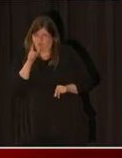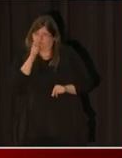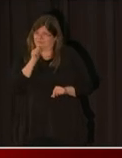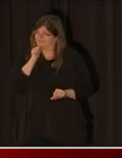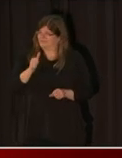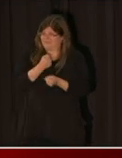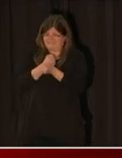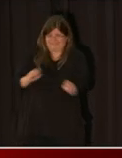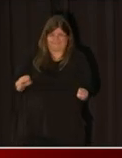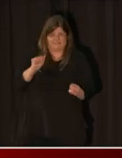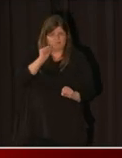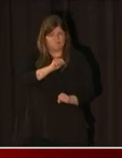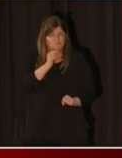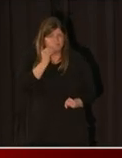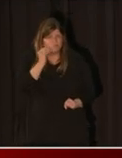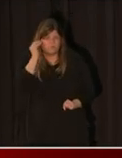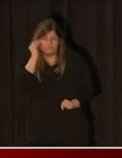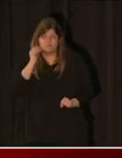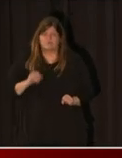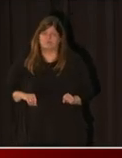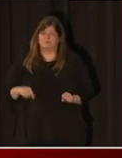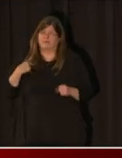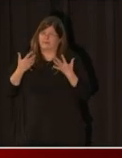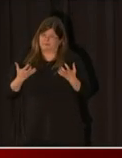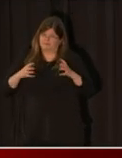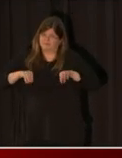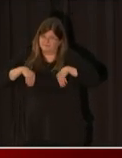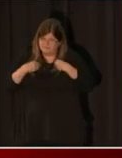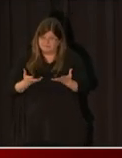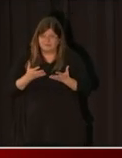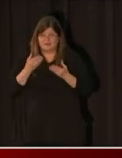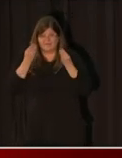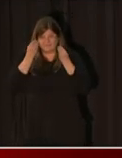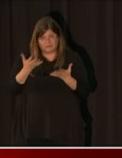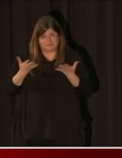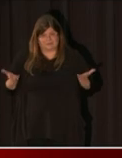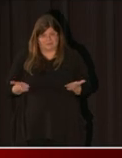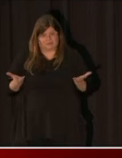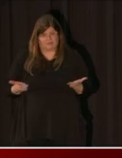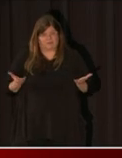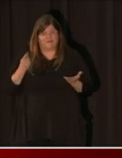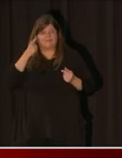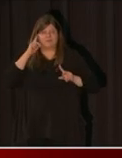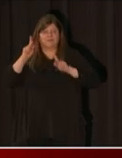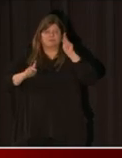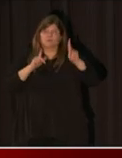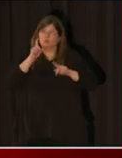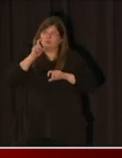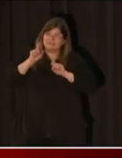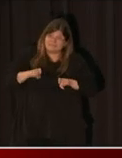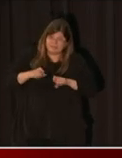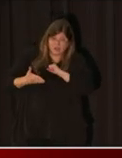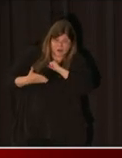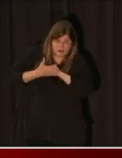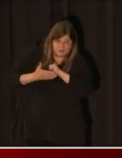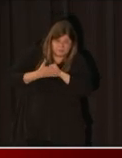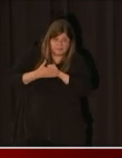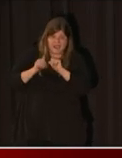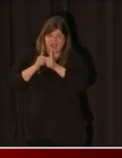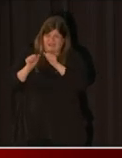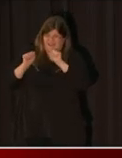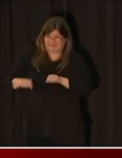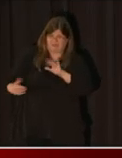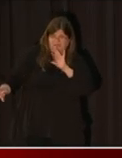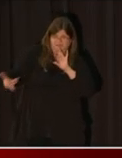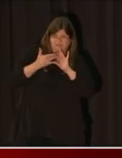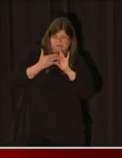to want to provide information here about people who need help and how they can reach out to us.